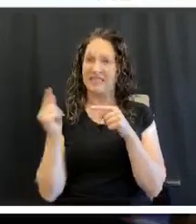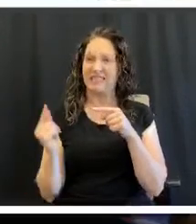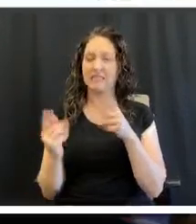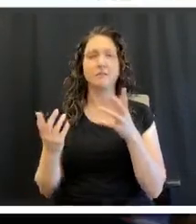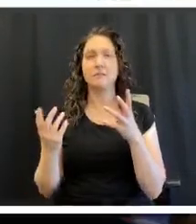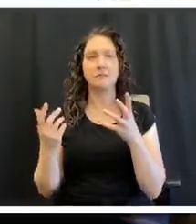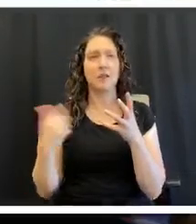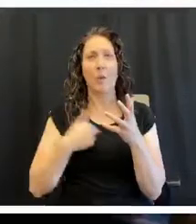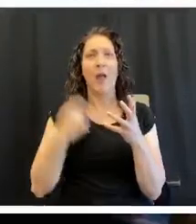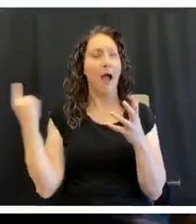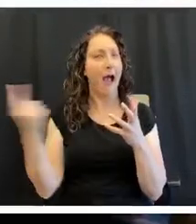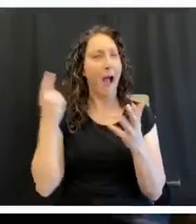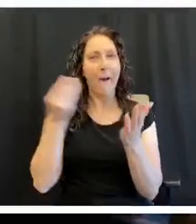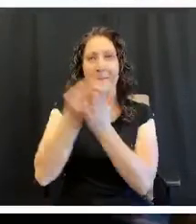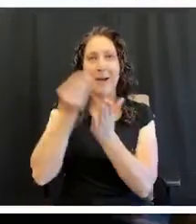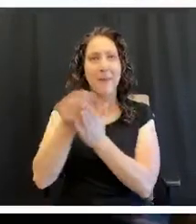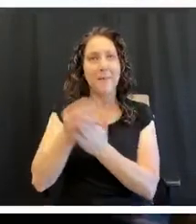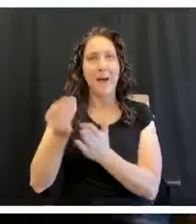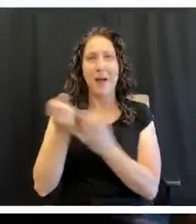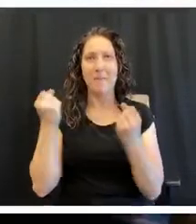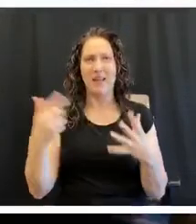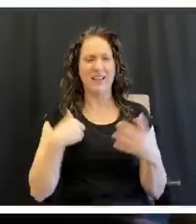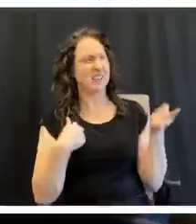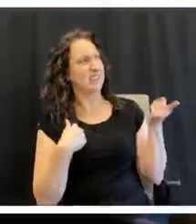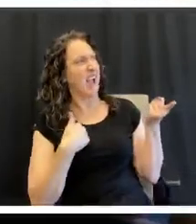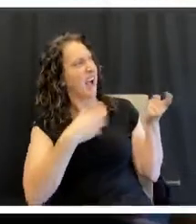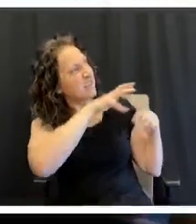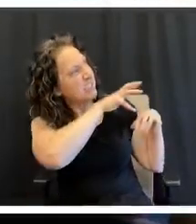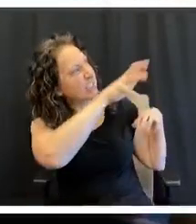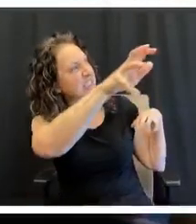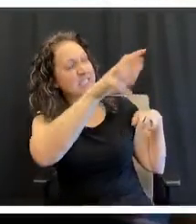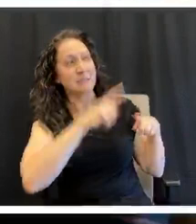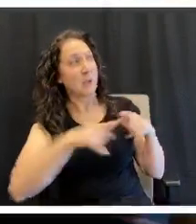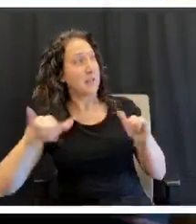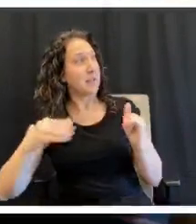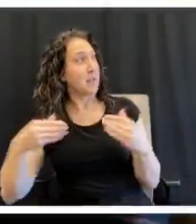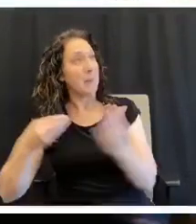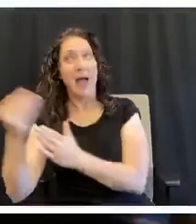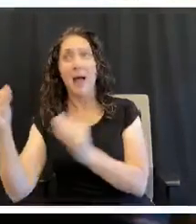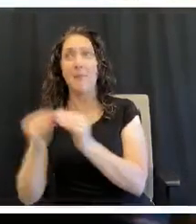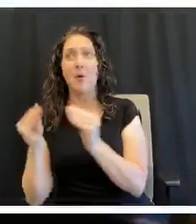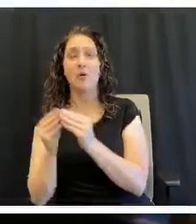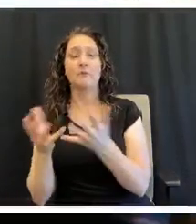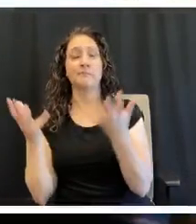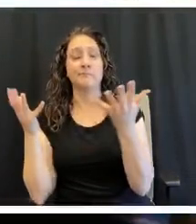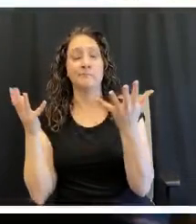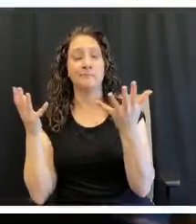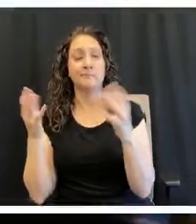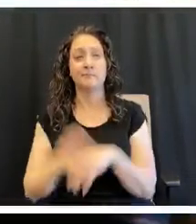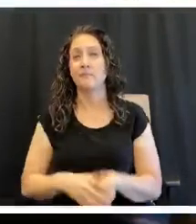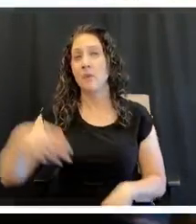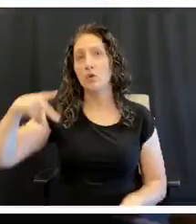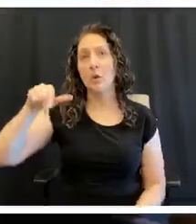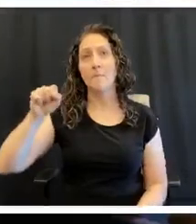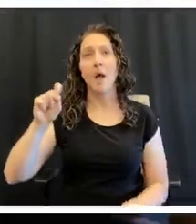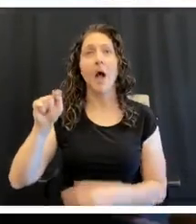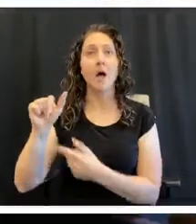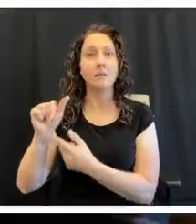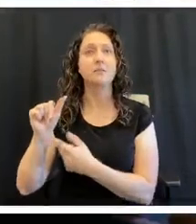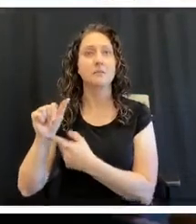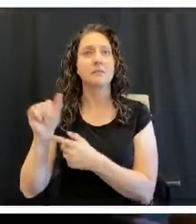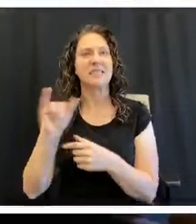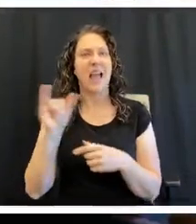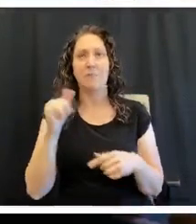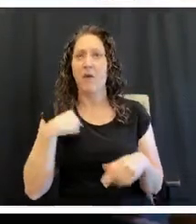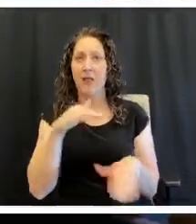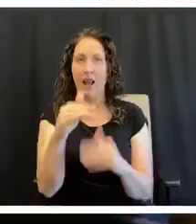seems to be like we always pick up when we're in the store. And so pasta also has a shelf